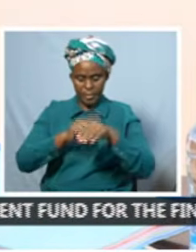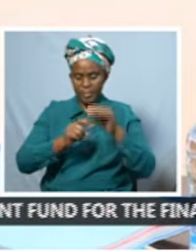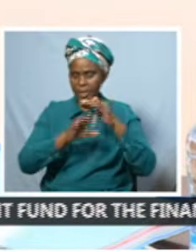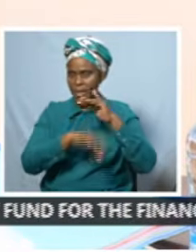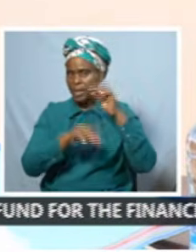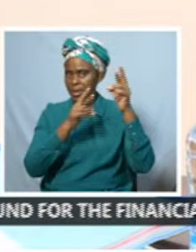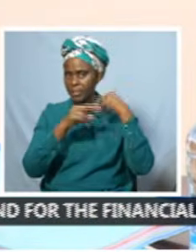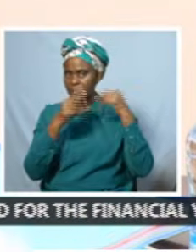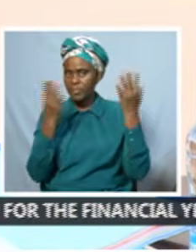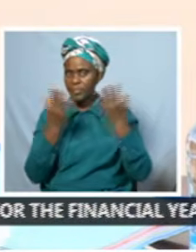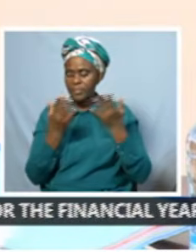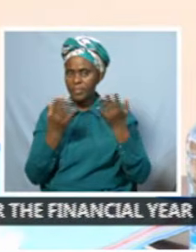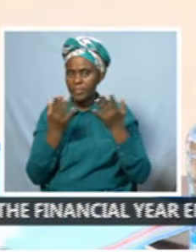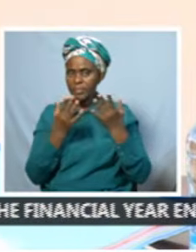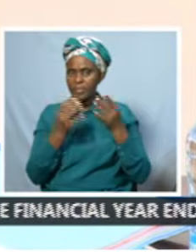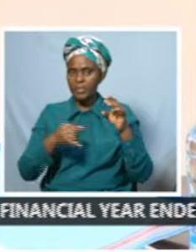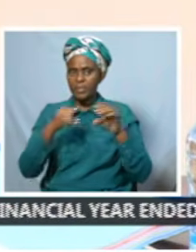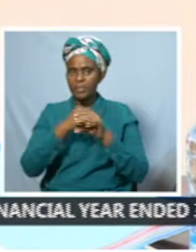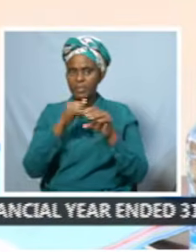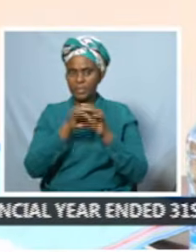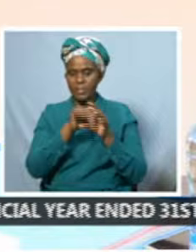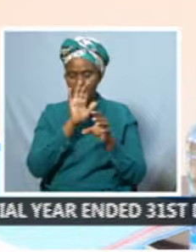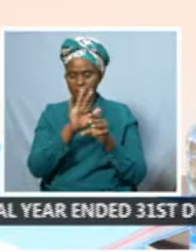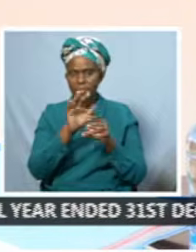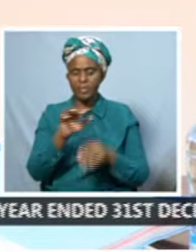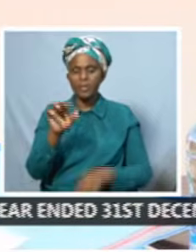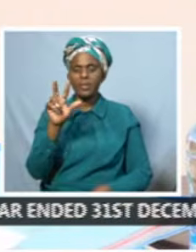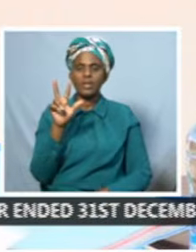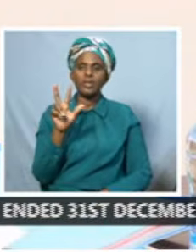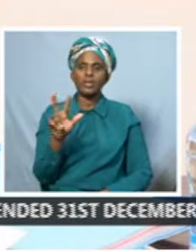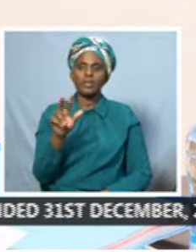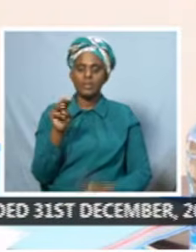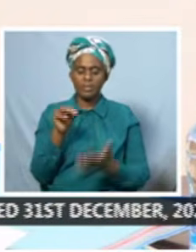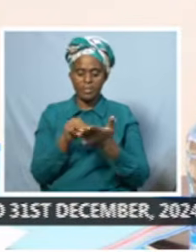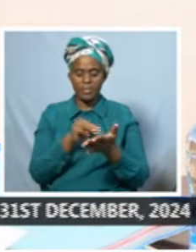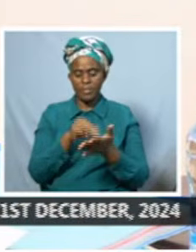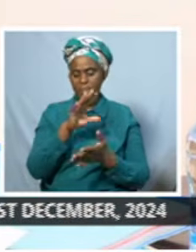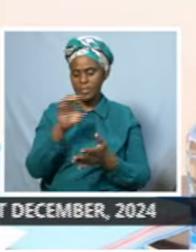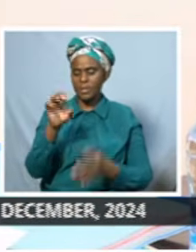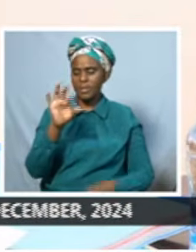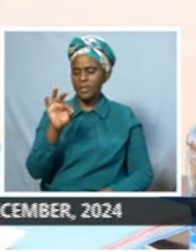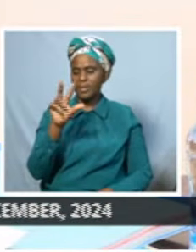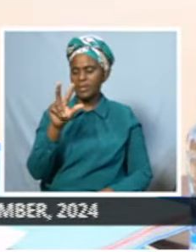review. Included in the